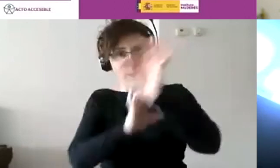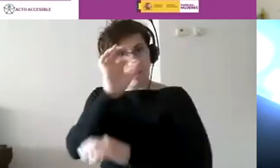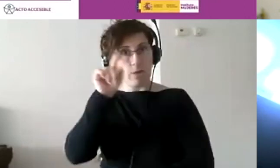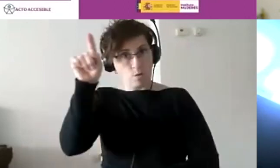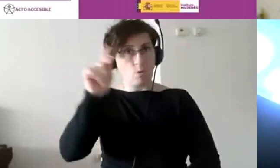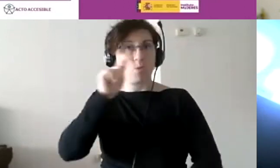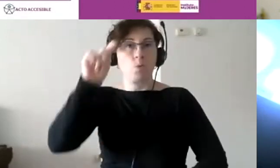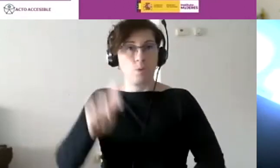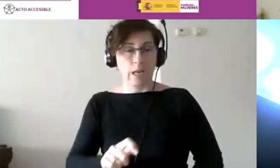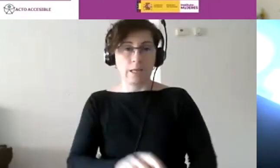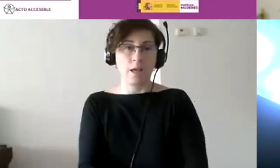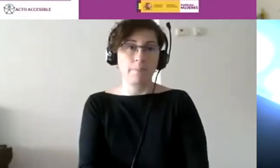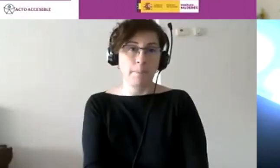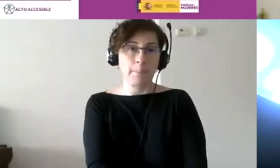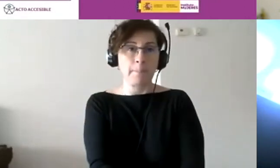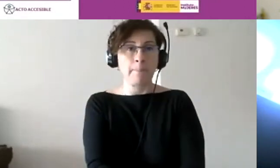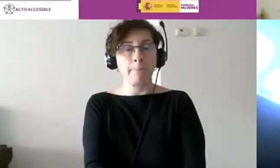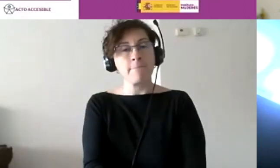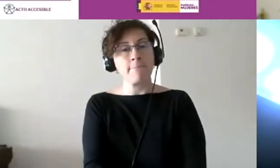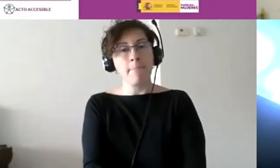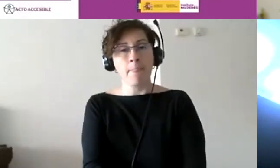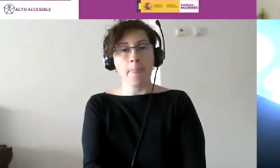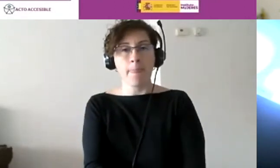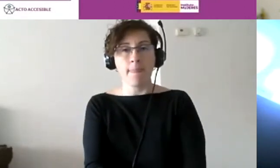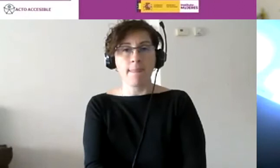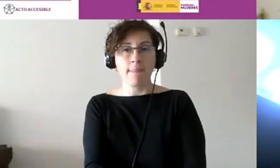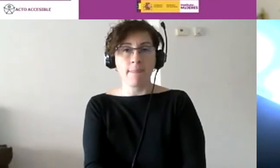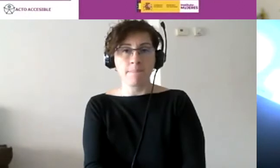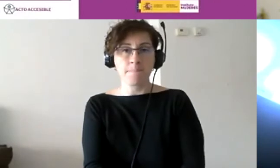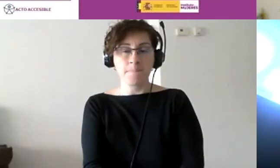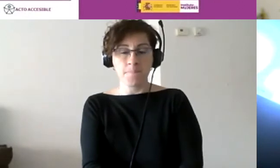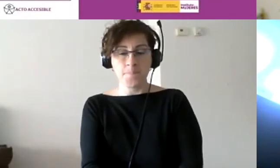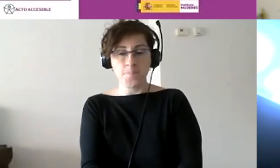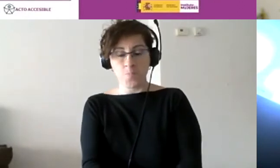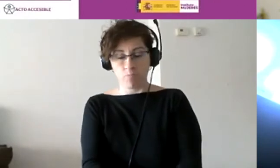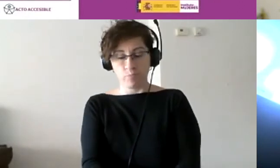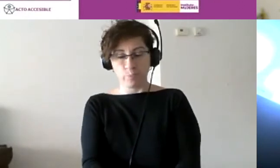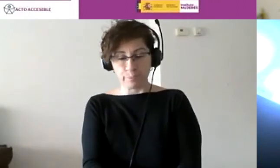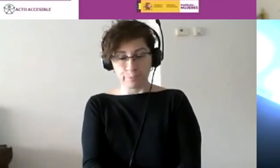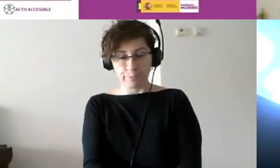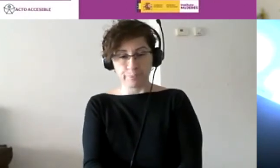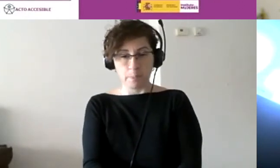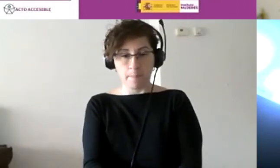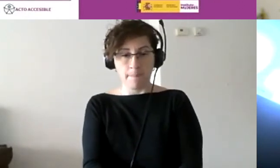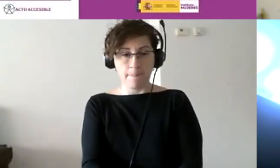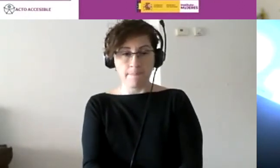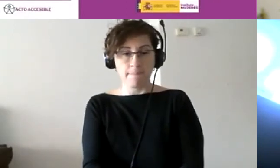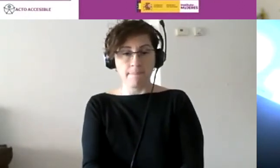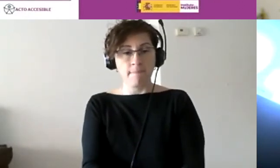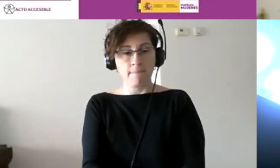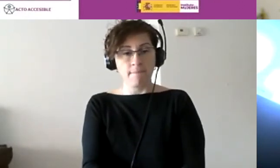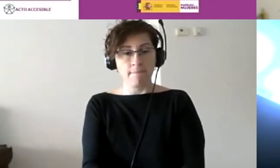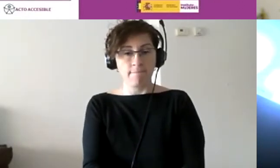with good heart. It was organized by two women. They are just moms of kids